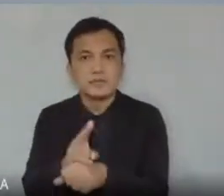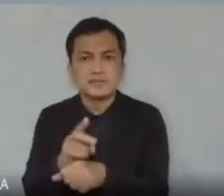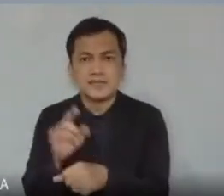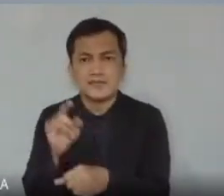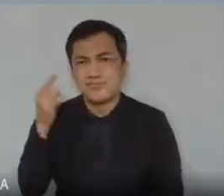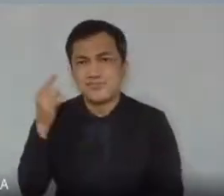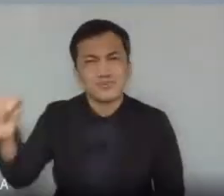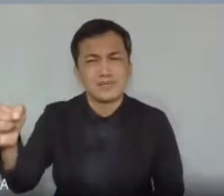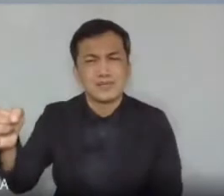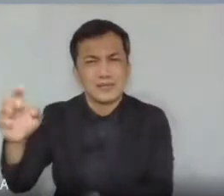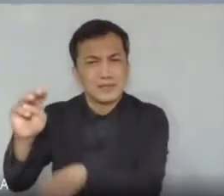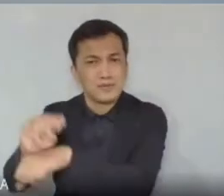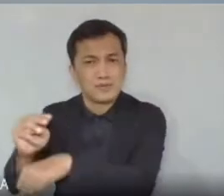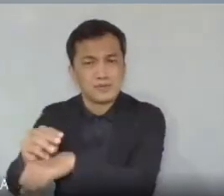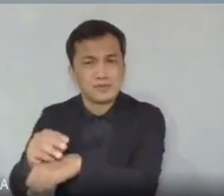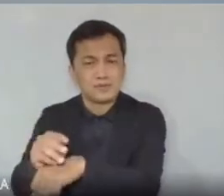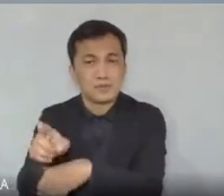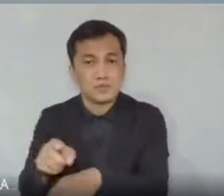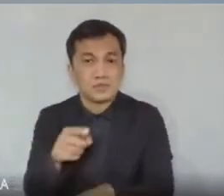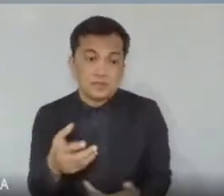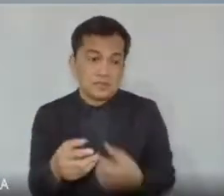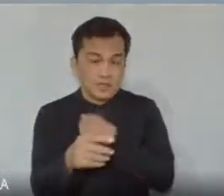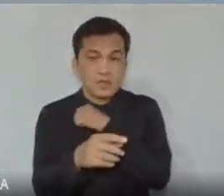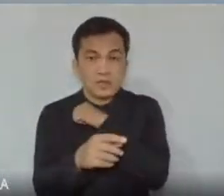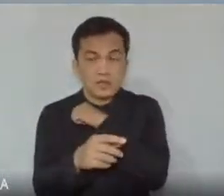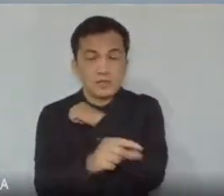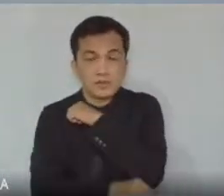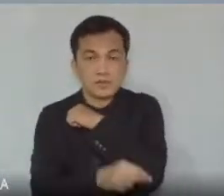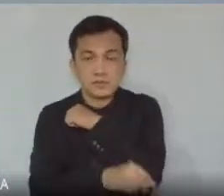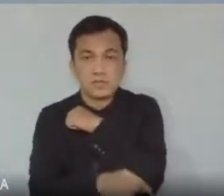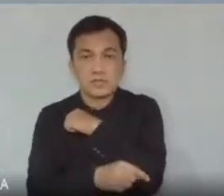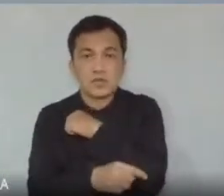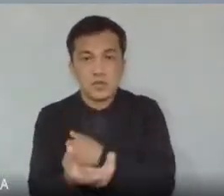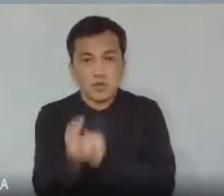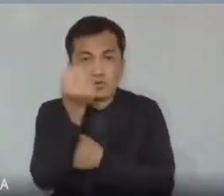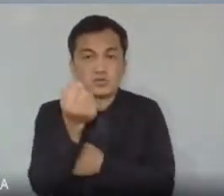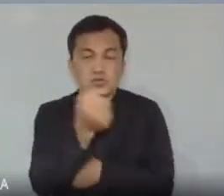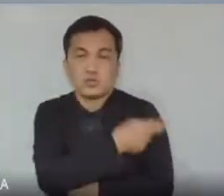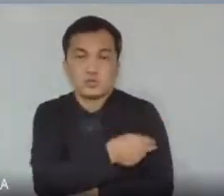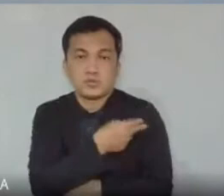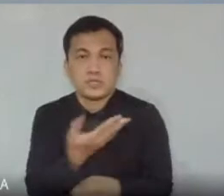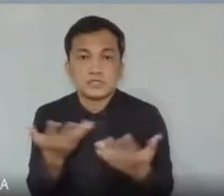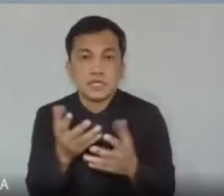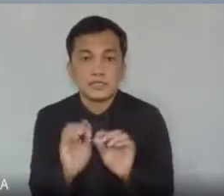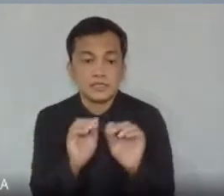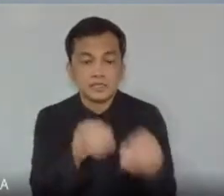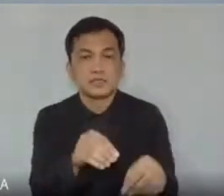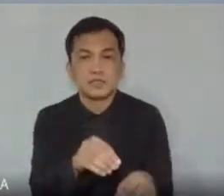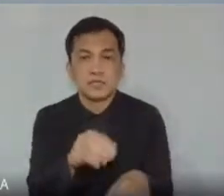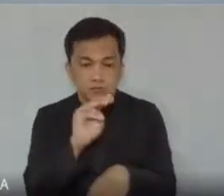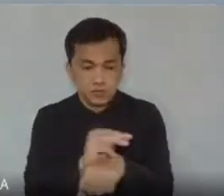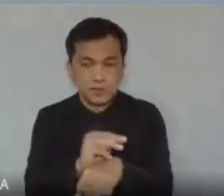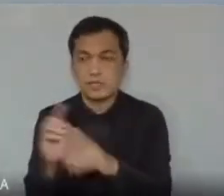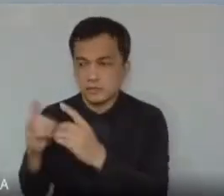did we purchase this? Because we are one of the largest provinces. We have 39 towns and 2 cities, and